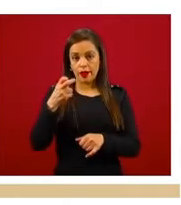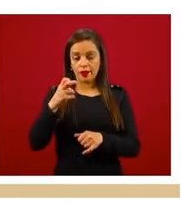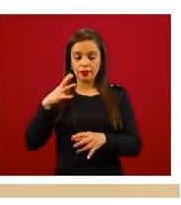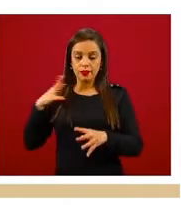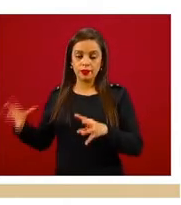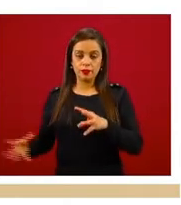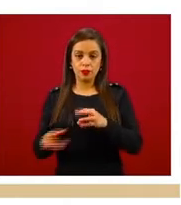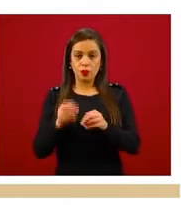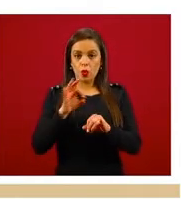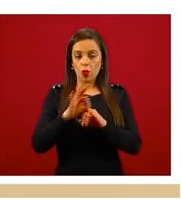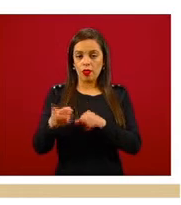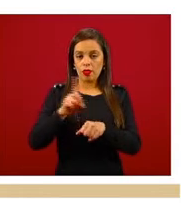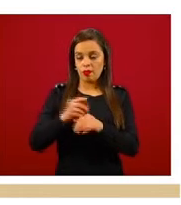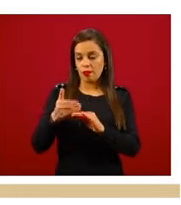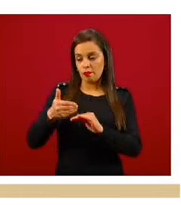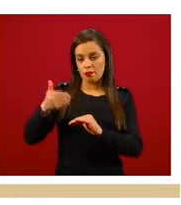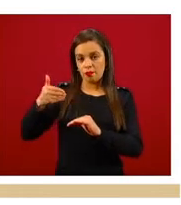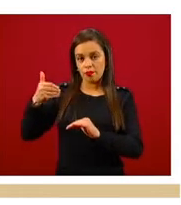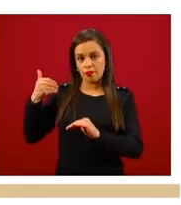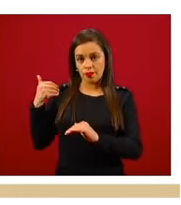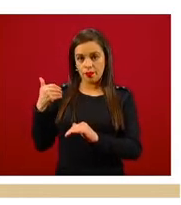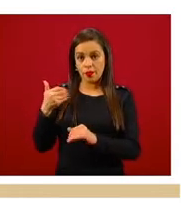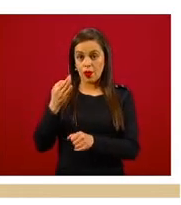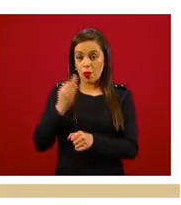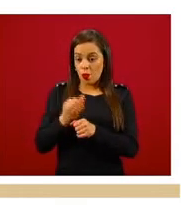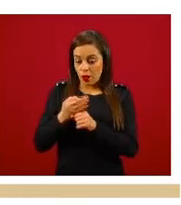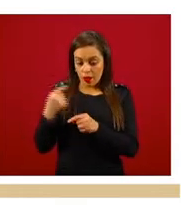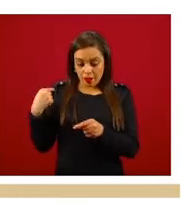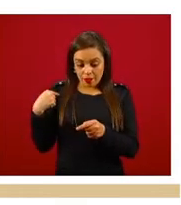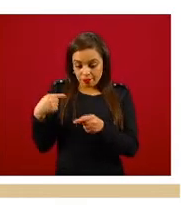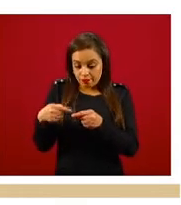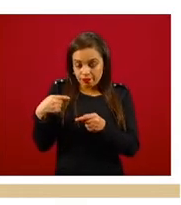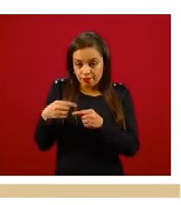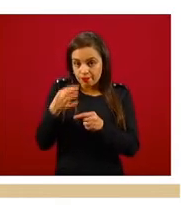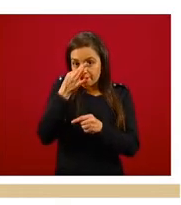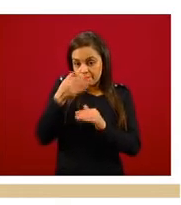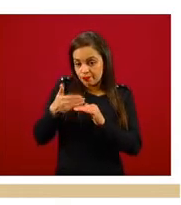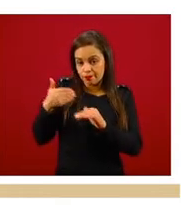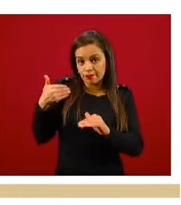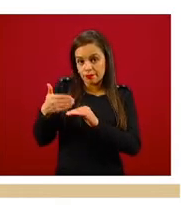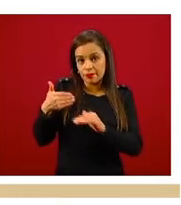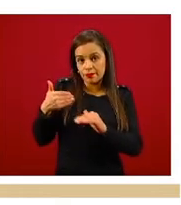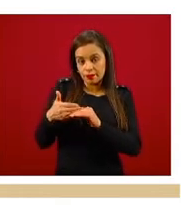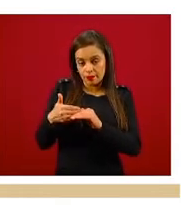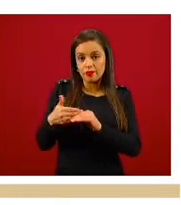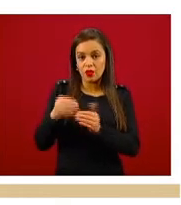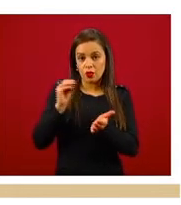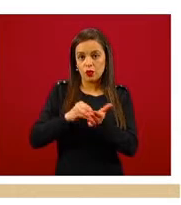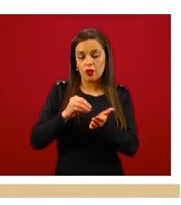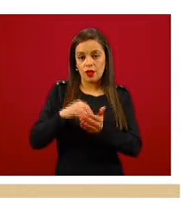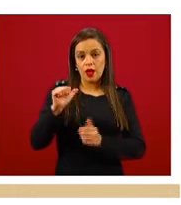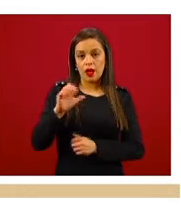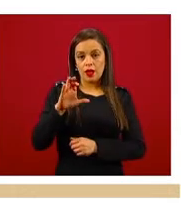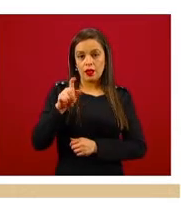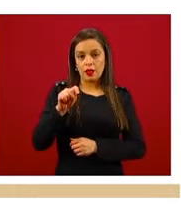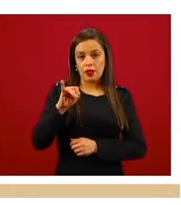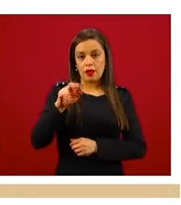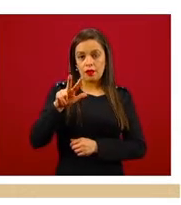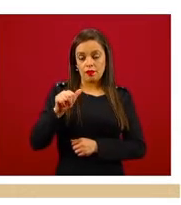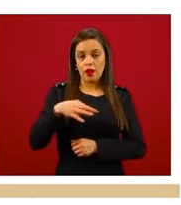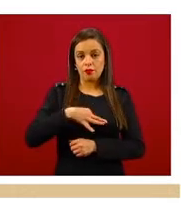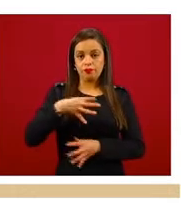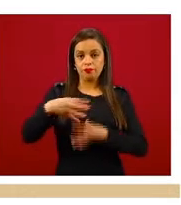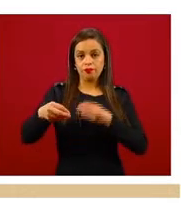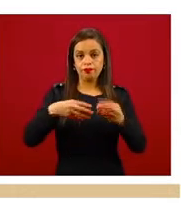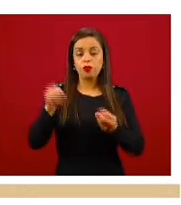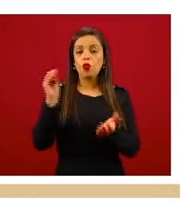concentrated in the past few days. This is a recent number, and that's part of our active pandemic